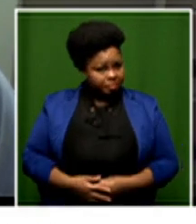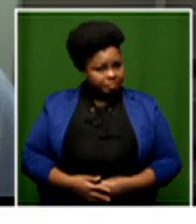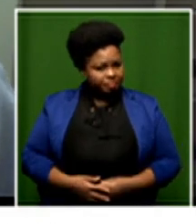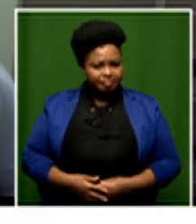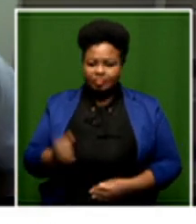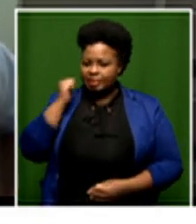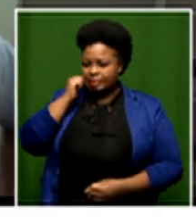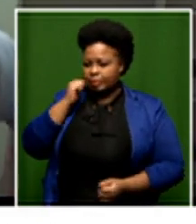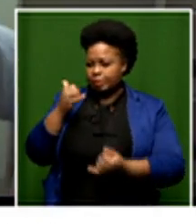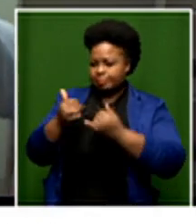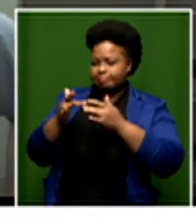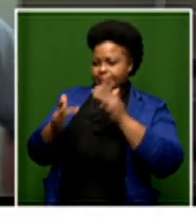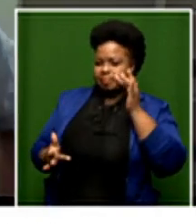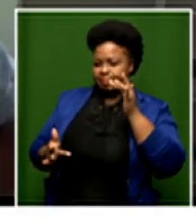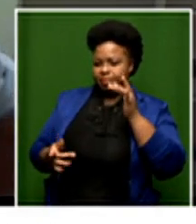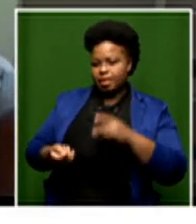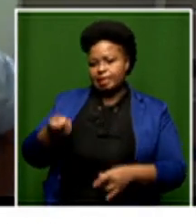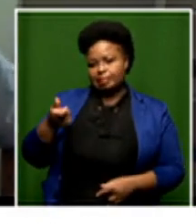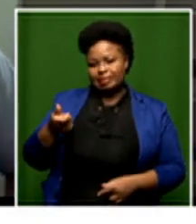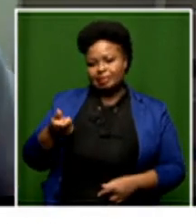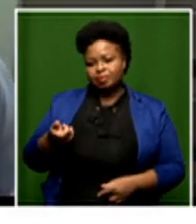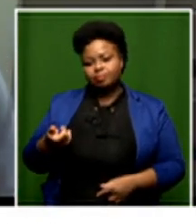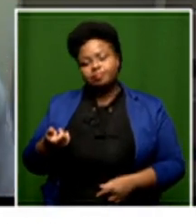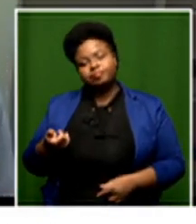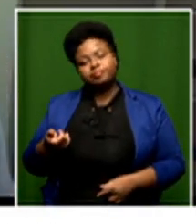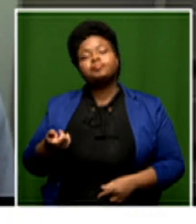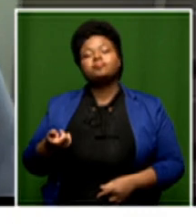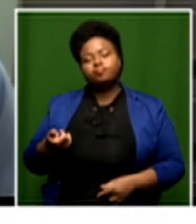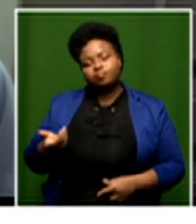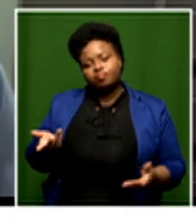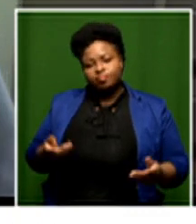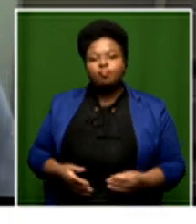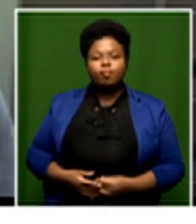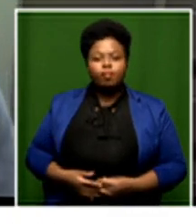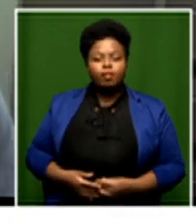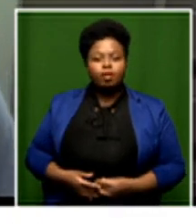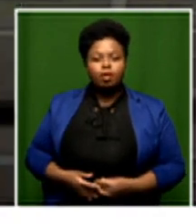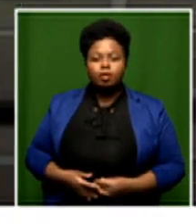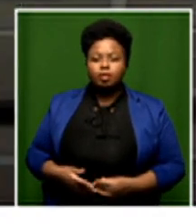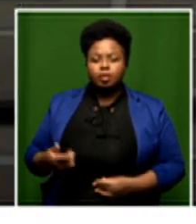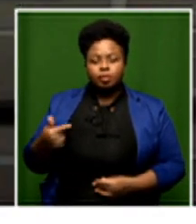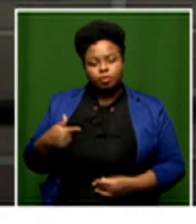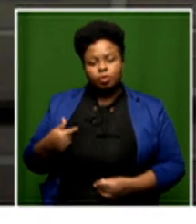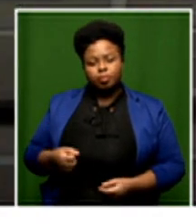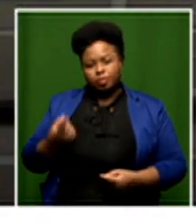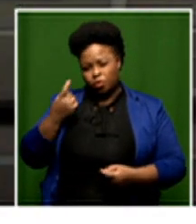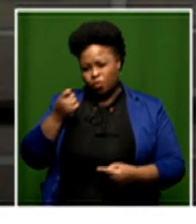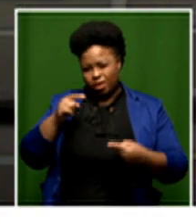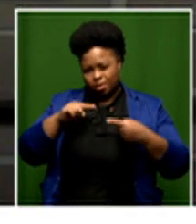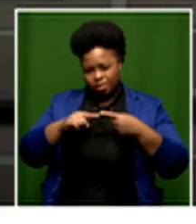I lost you for a while there. So, look, just to clear one other point